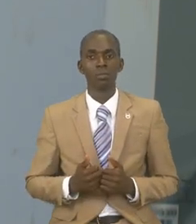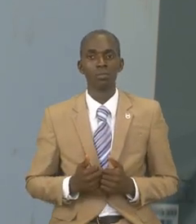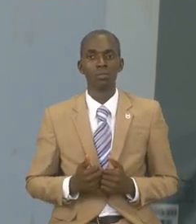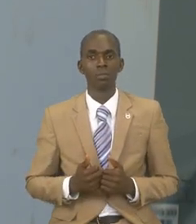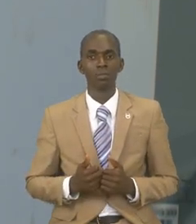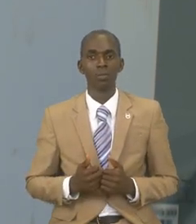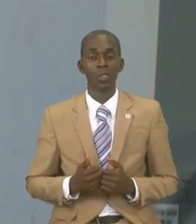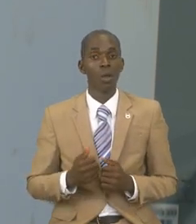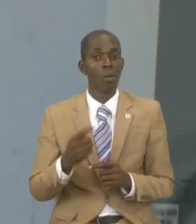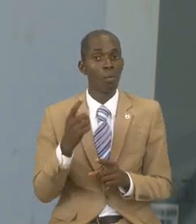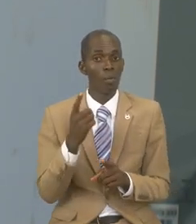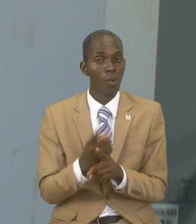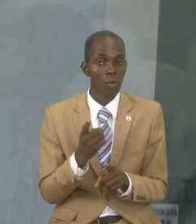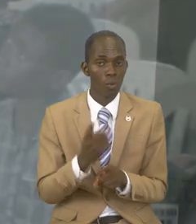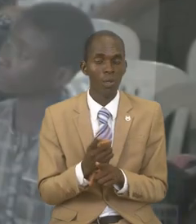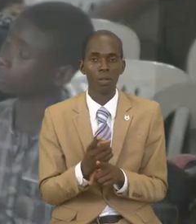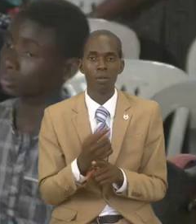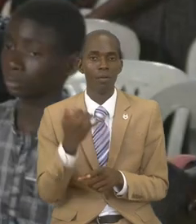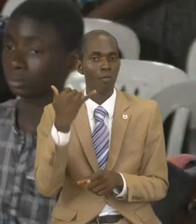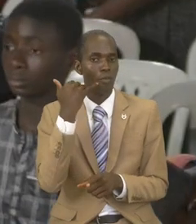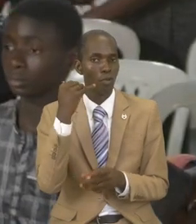The correct phone number.